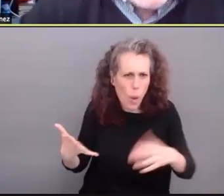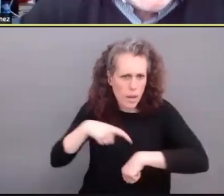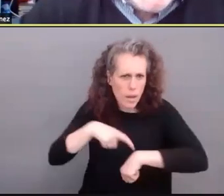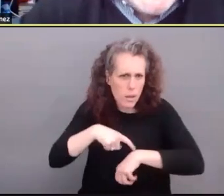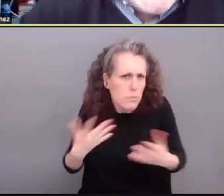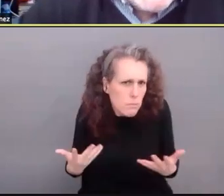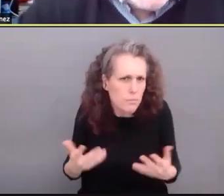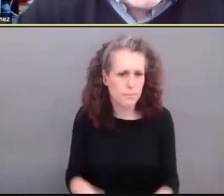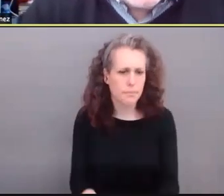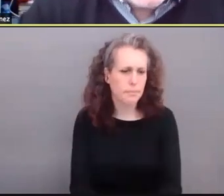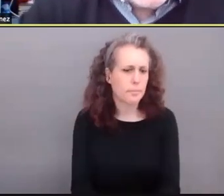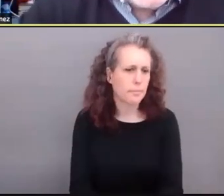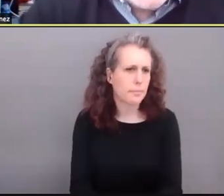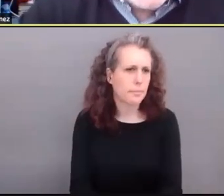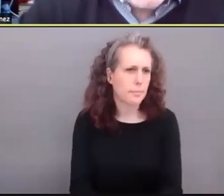specifics